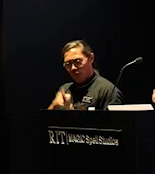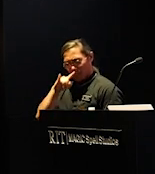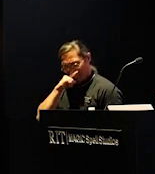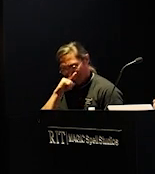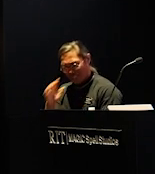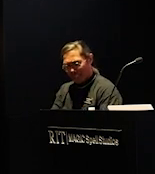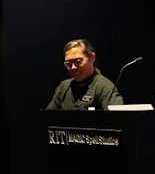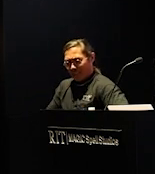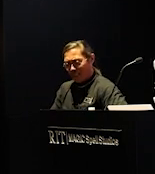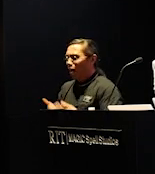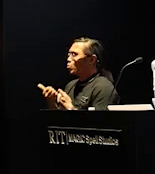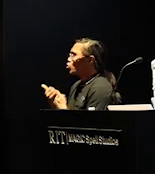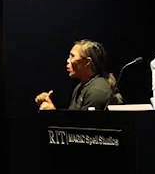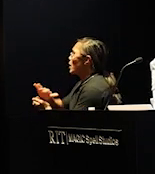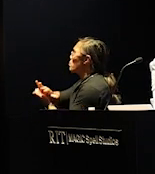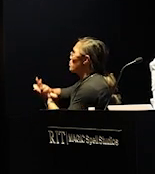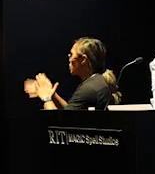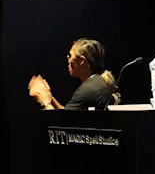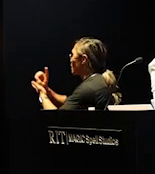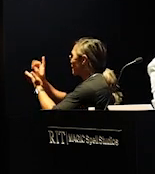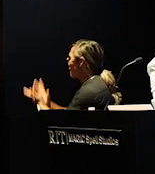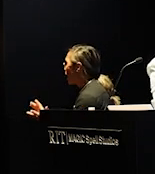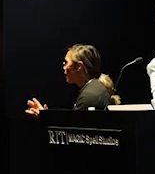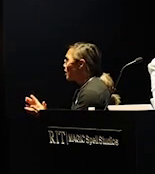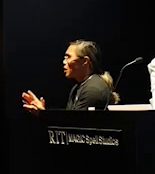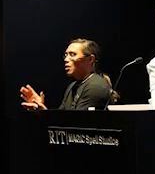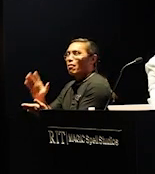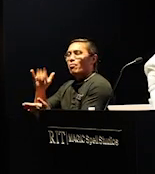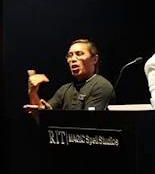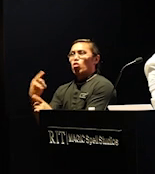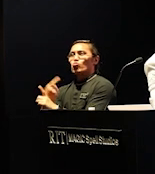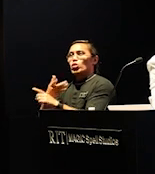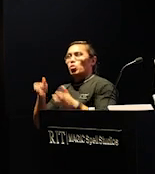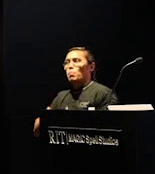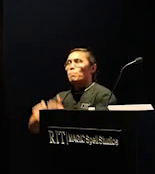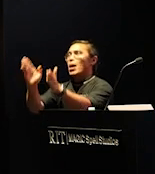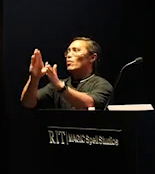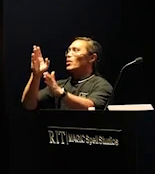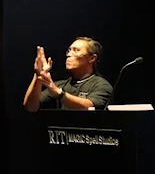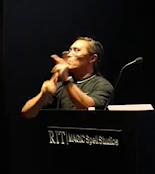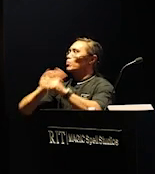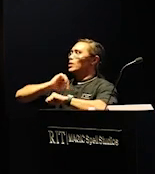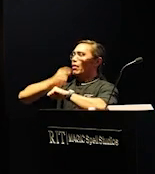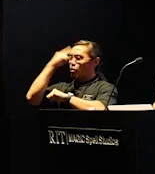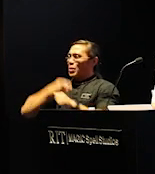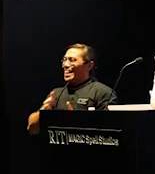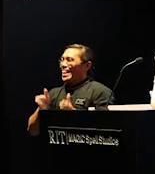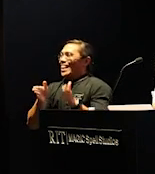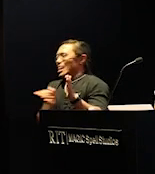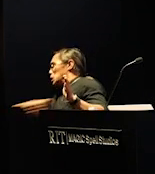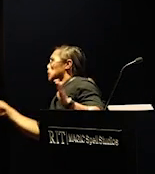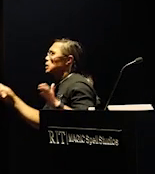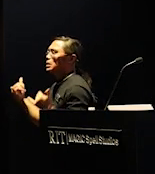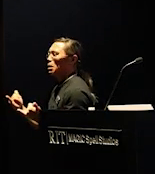wondering, is there another way? And I've struggled with that sentence down there. Is obsolescence a requirement? It's almost